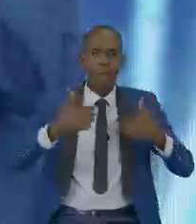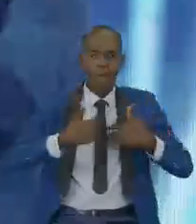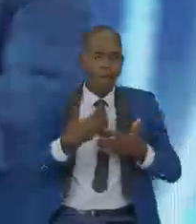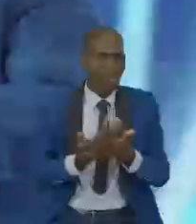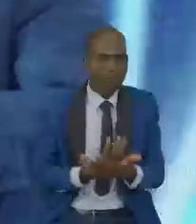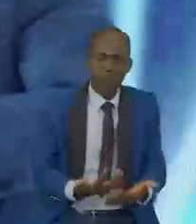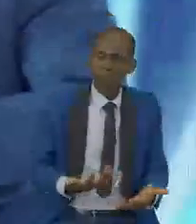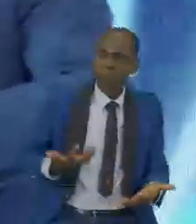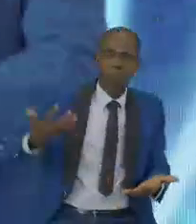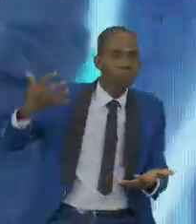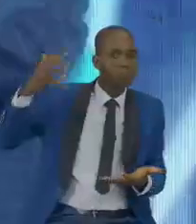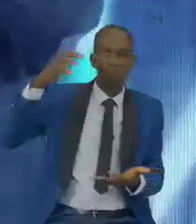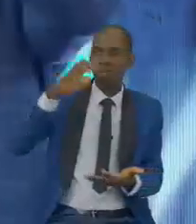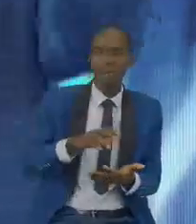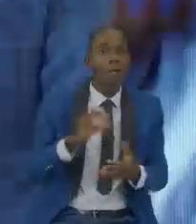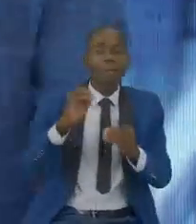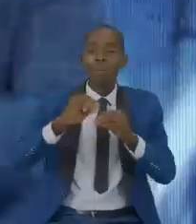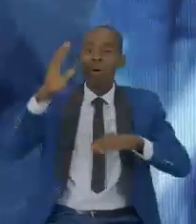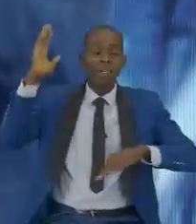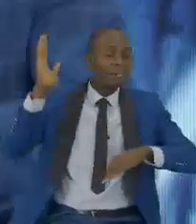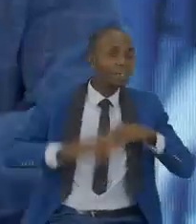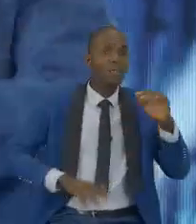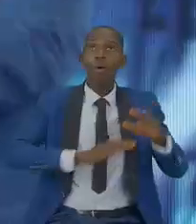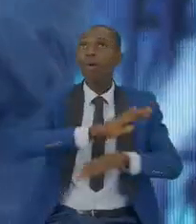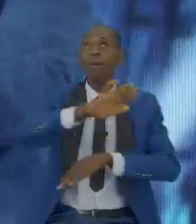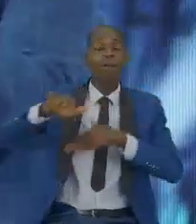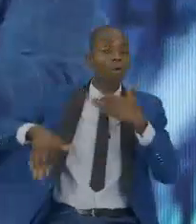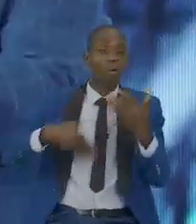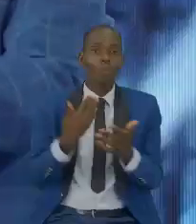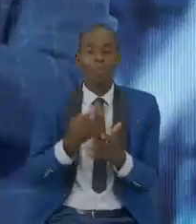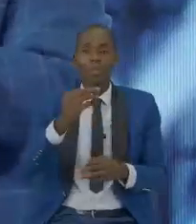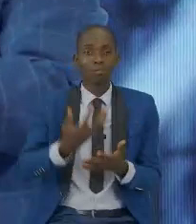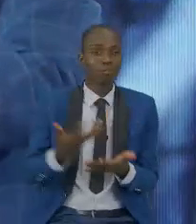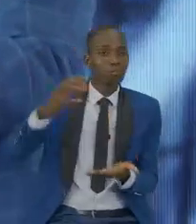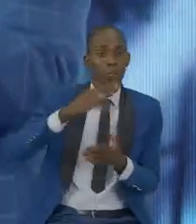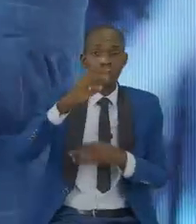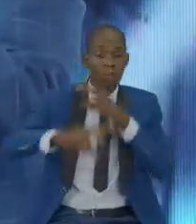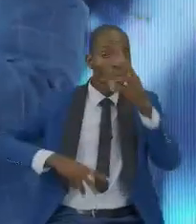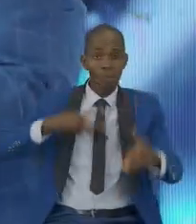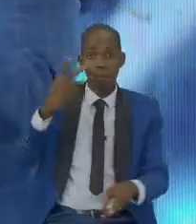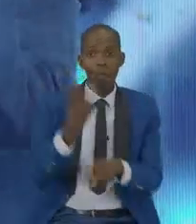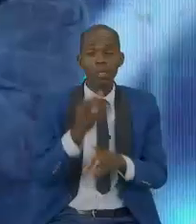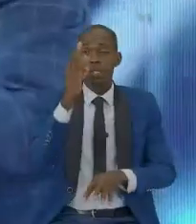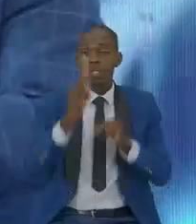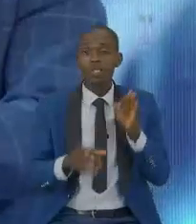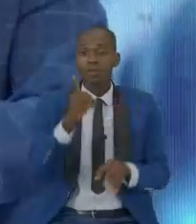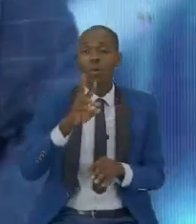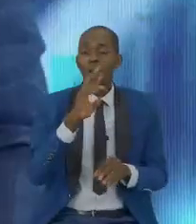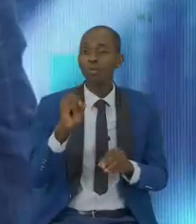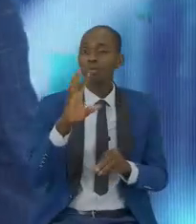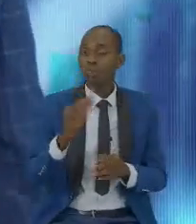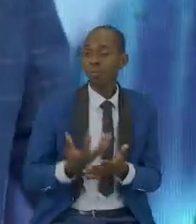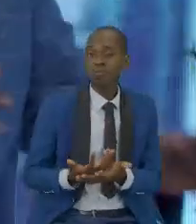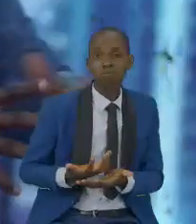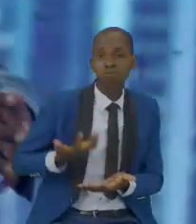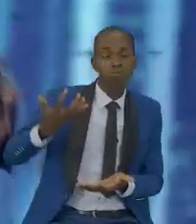the wealth of the whole of your continent, not only of your country, if you were to be so wealthy as